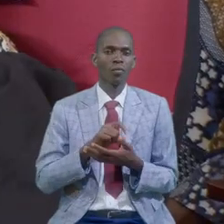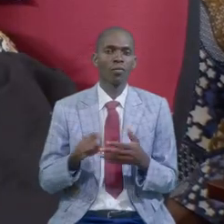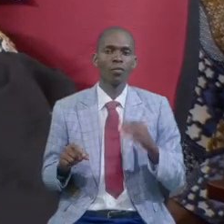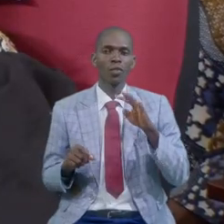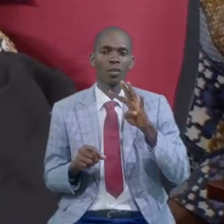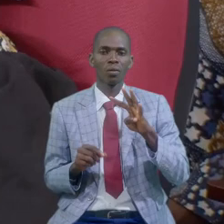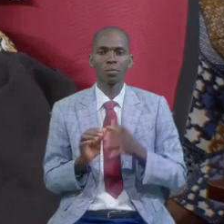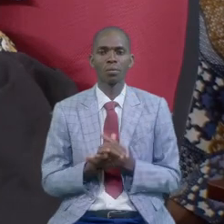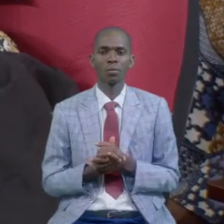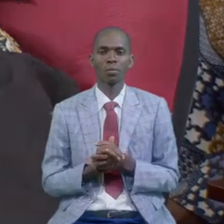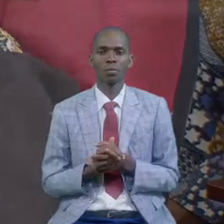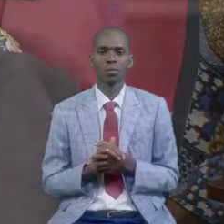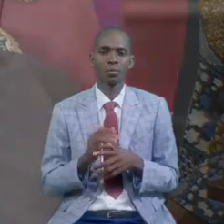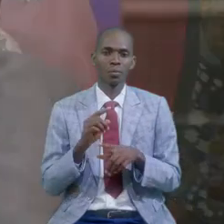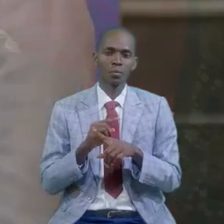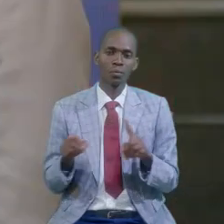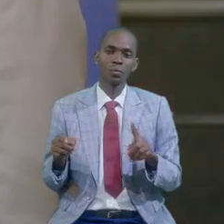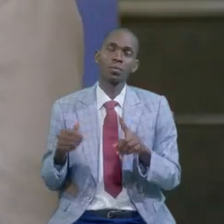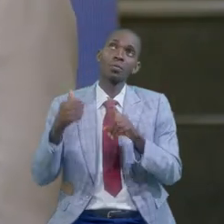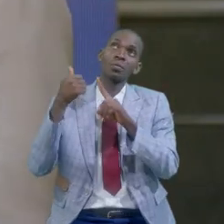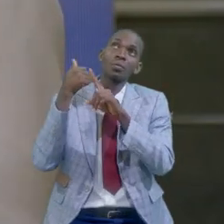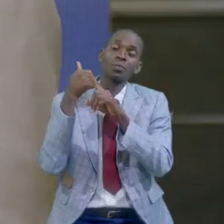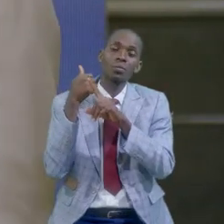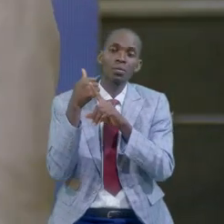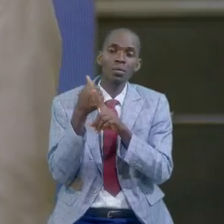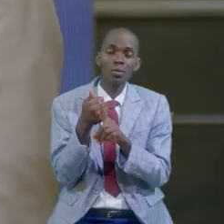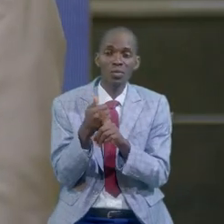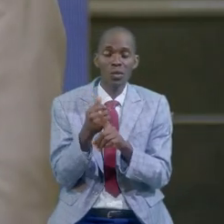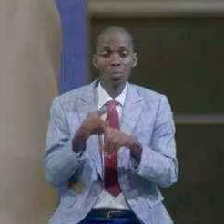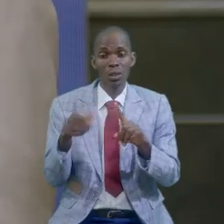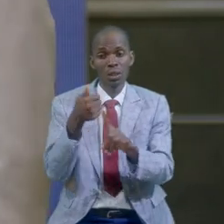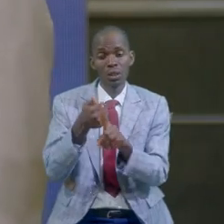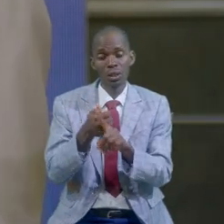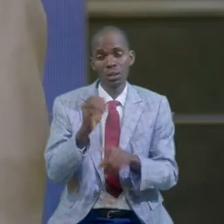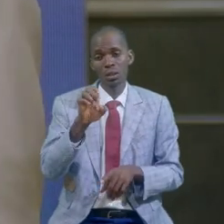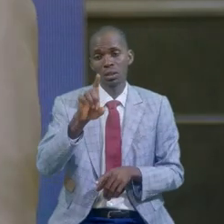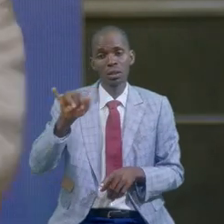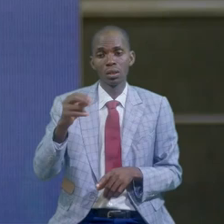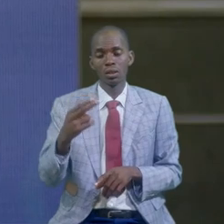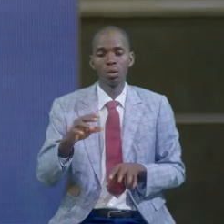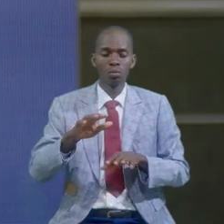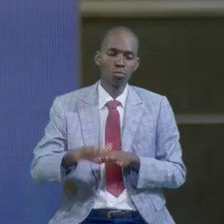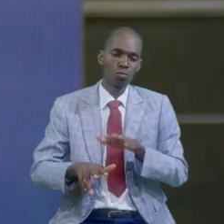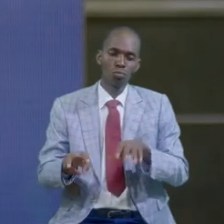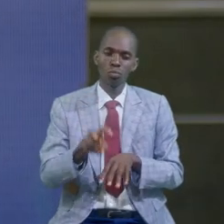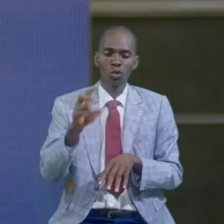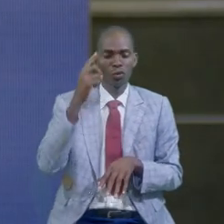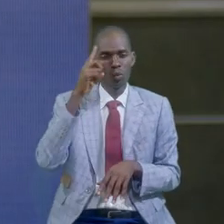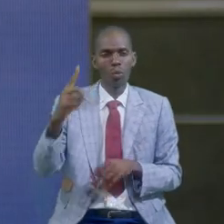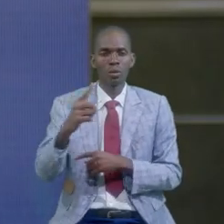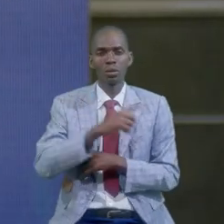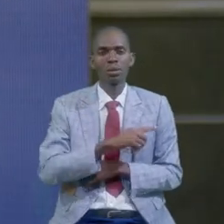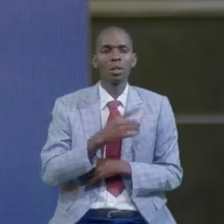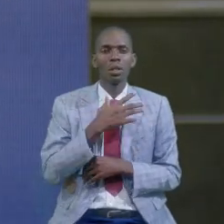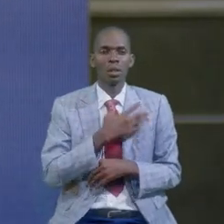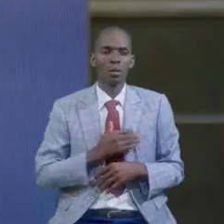he himself went a day's journey into the wilderness and came and